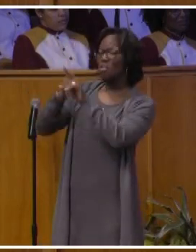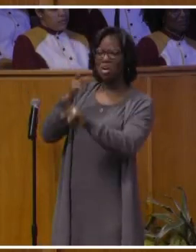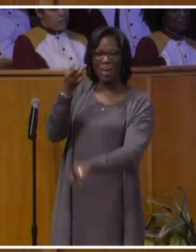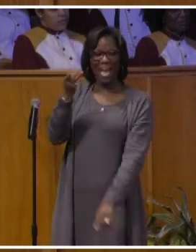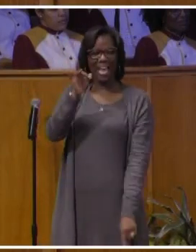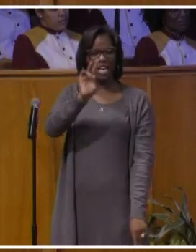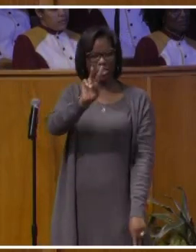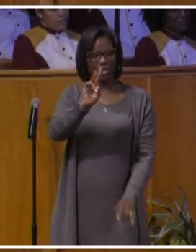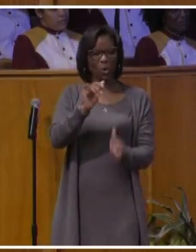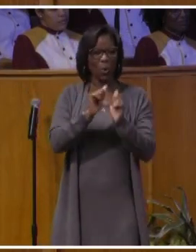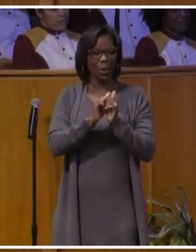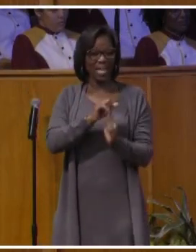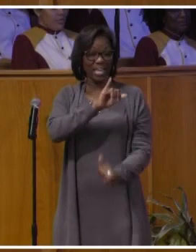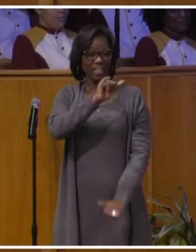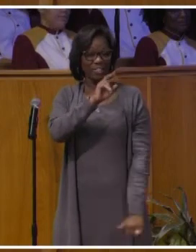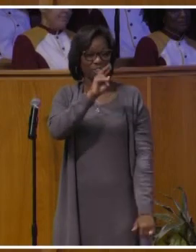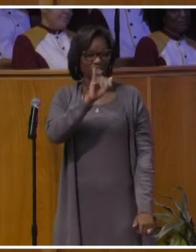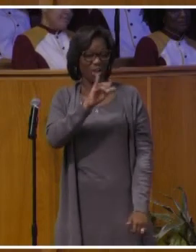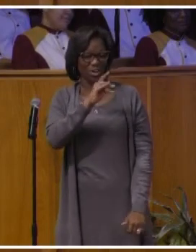with a jerry curl.